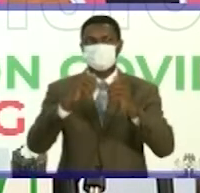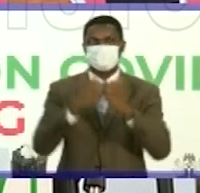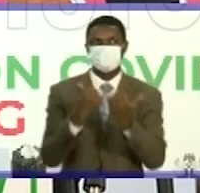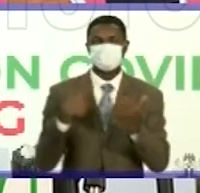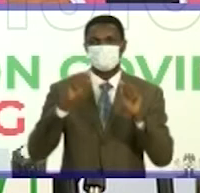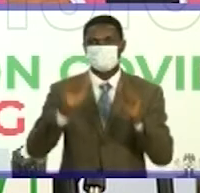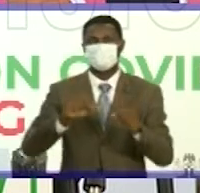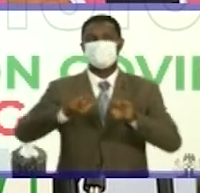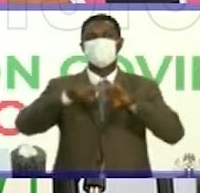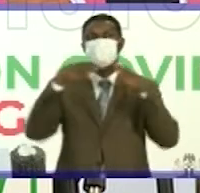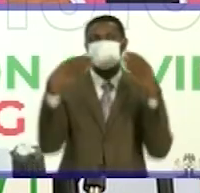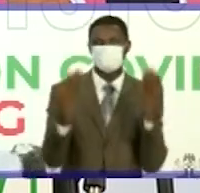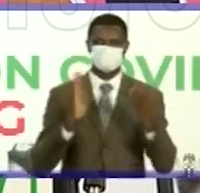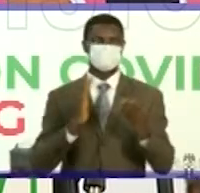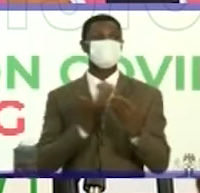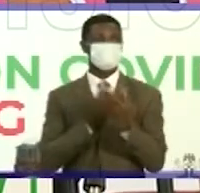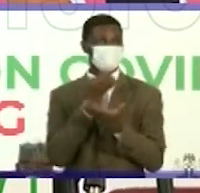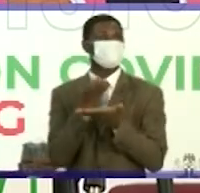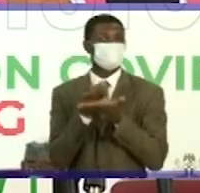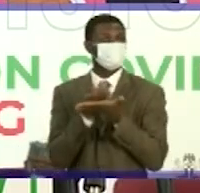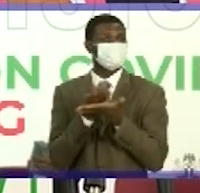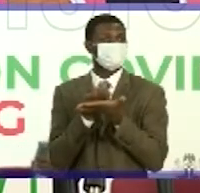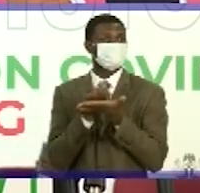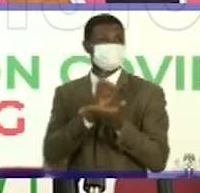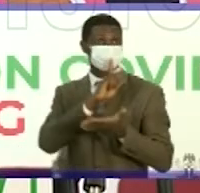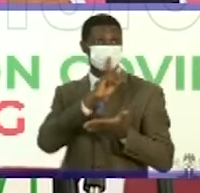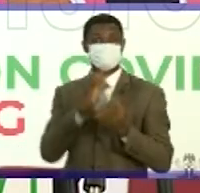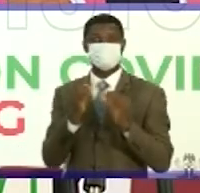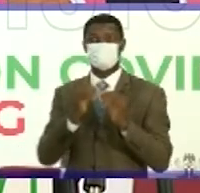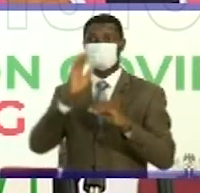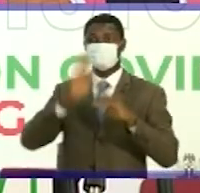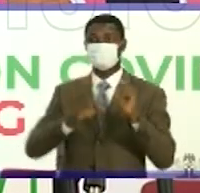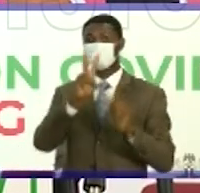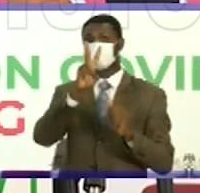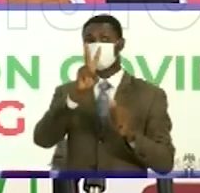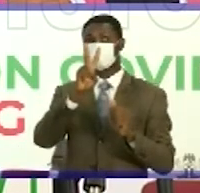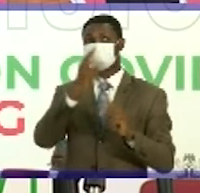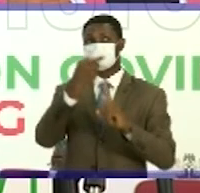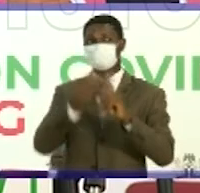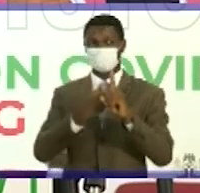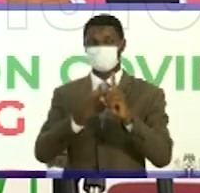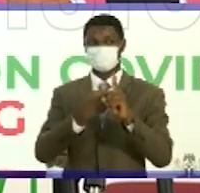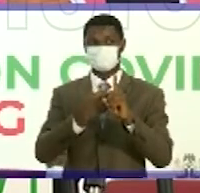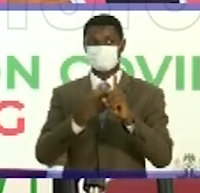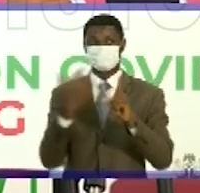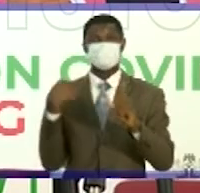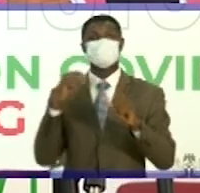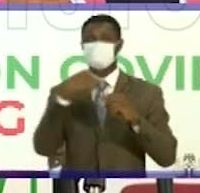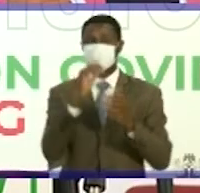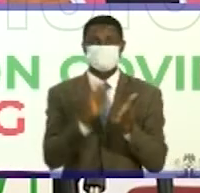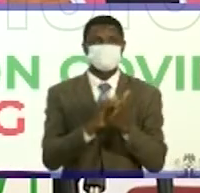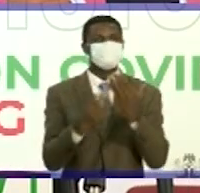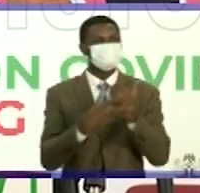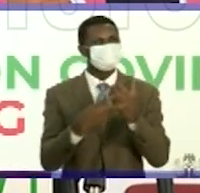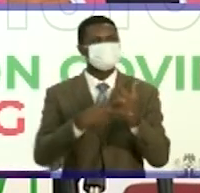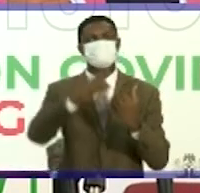up. So banks, more than 2 months ago, I believe, we said banks can fully resume. What do we mean by